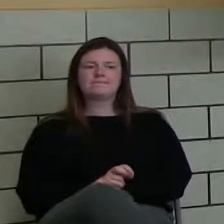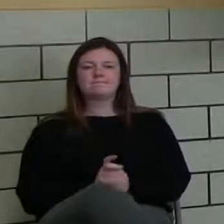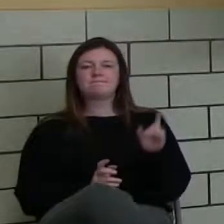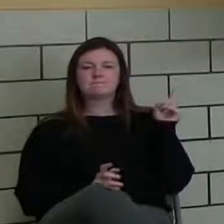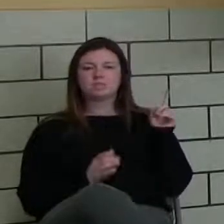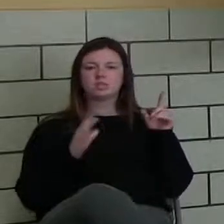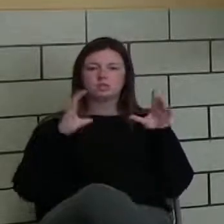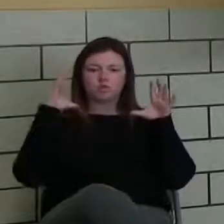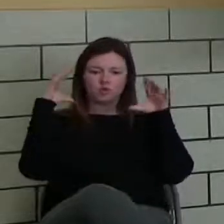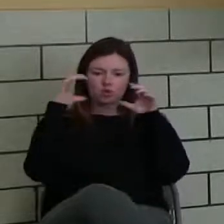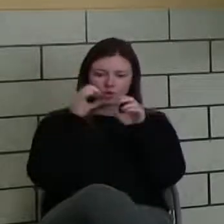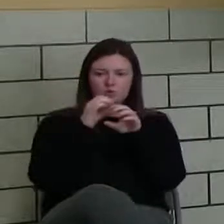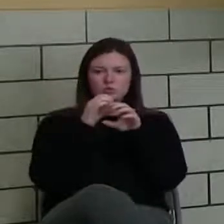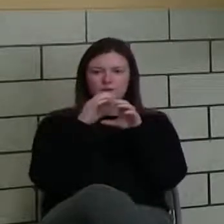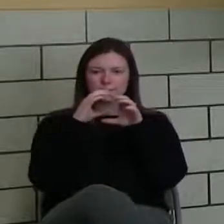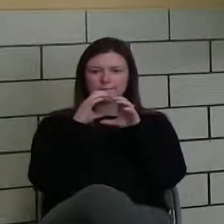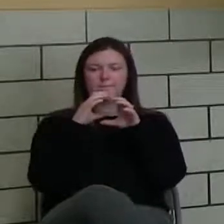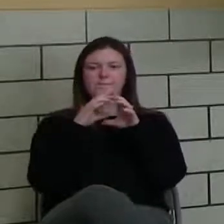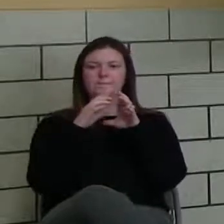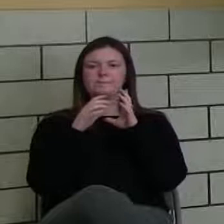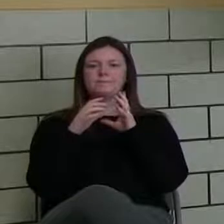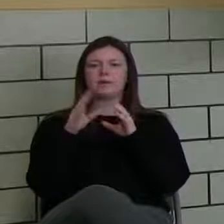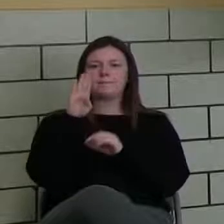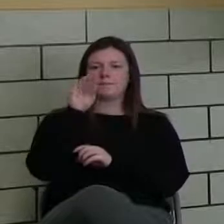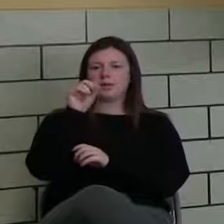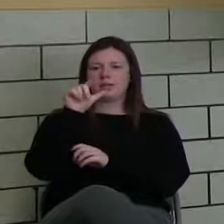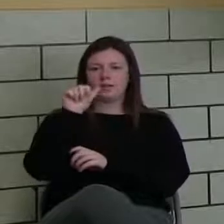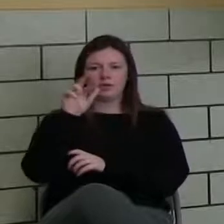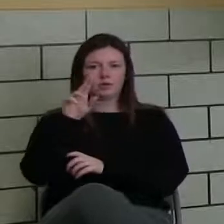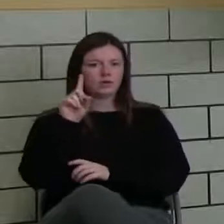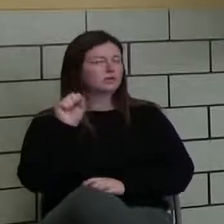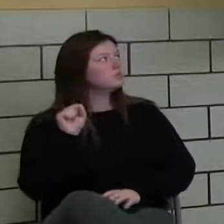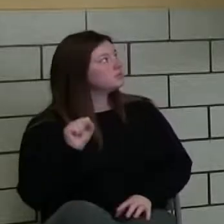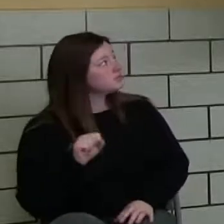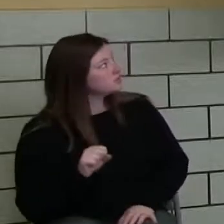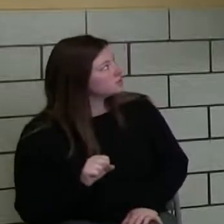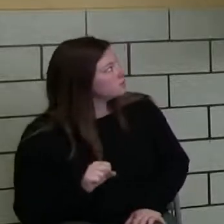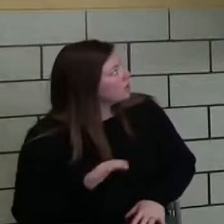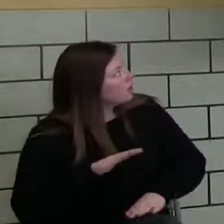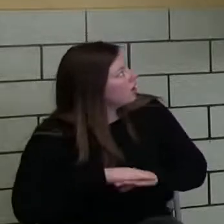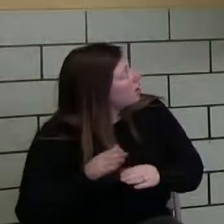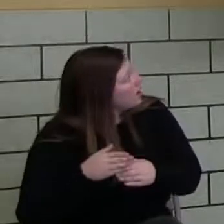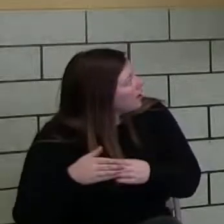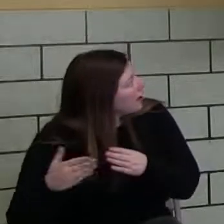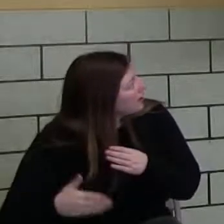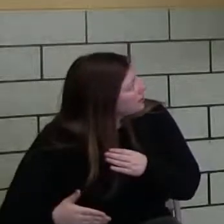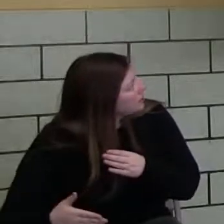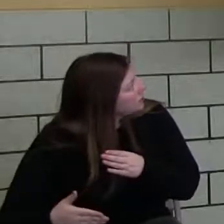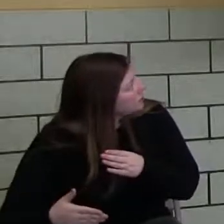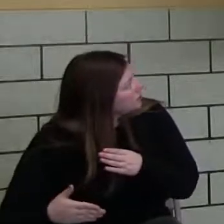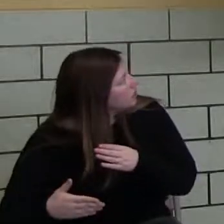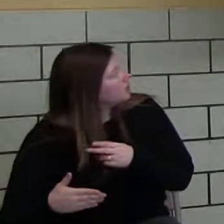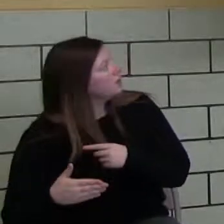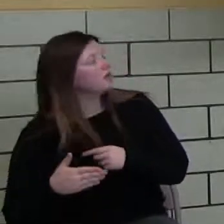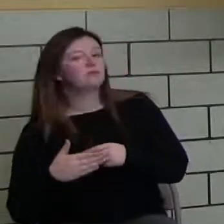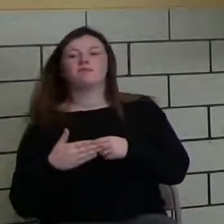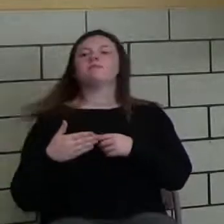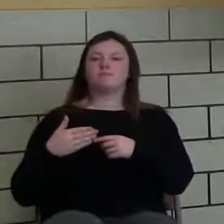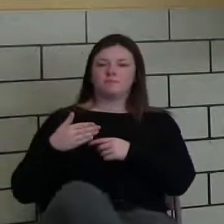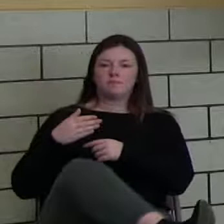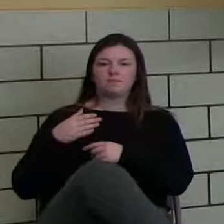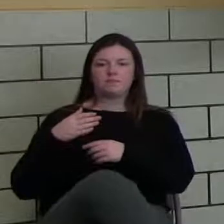Here's just a close-up of, you see the bollards that are on the edge of the bump out, really to provide that extra feeling of